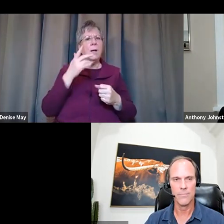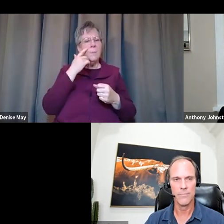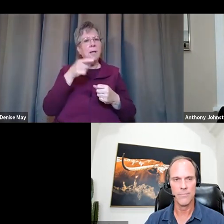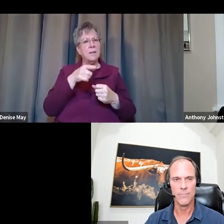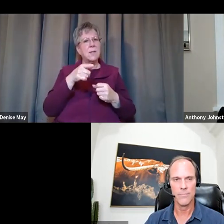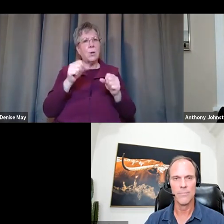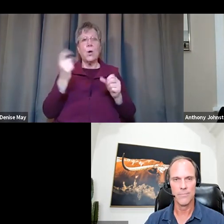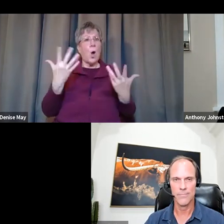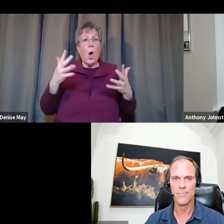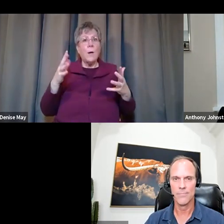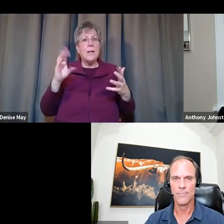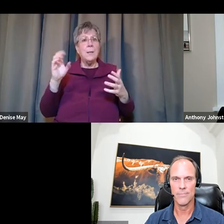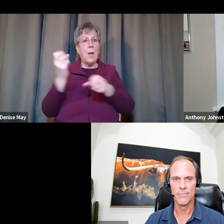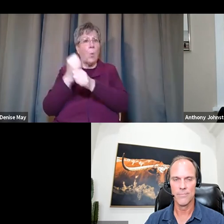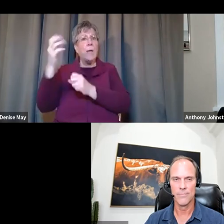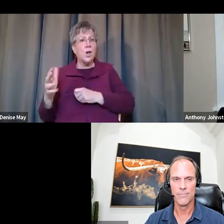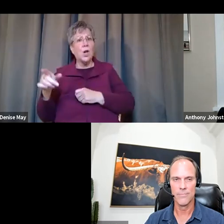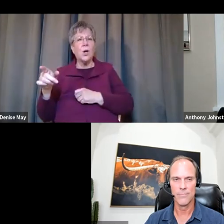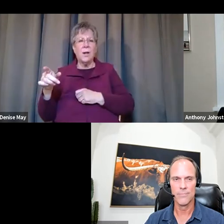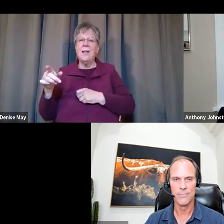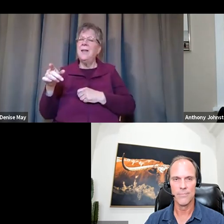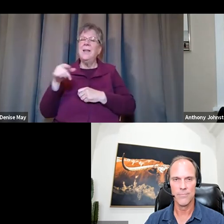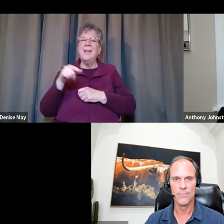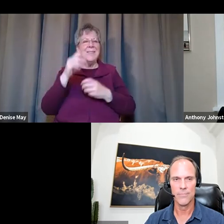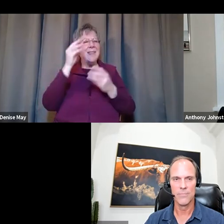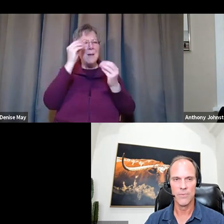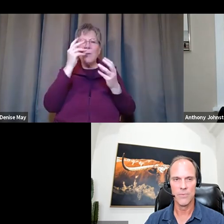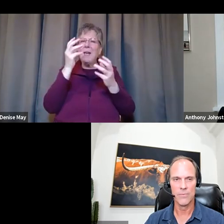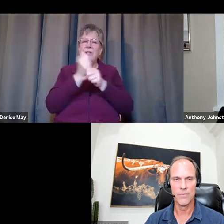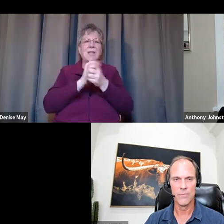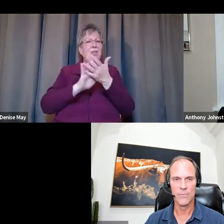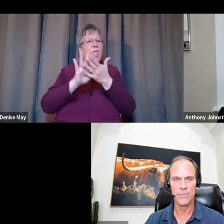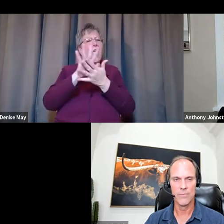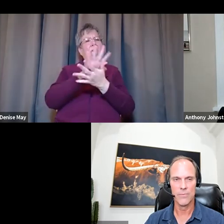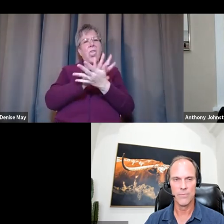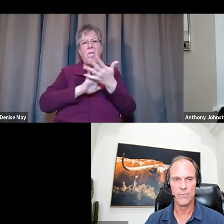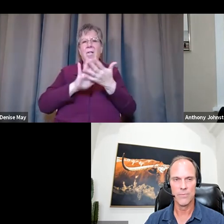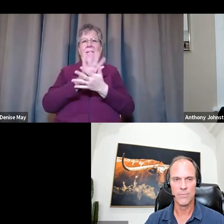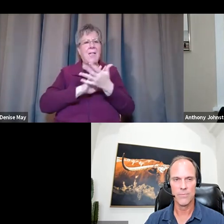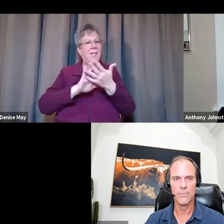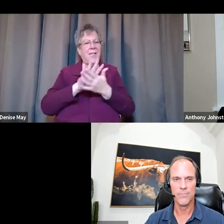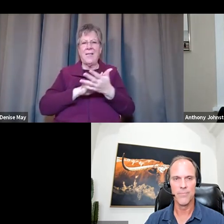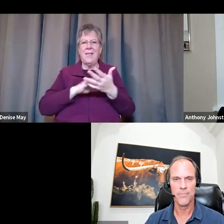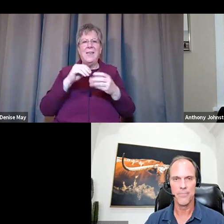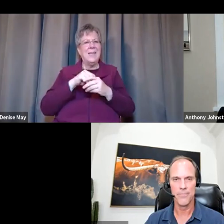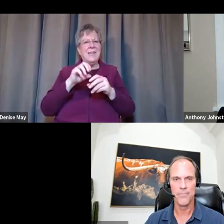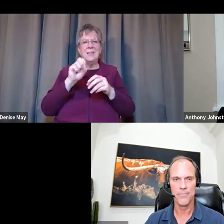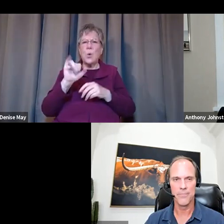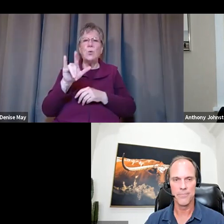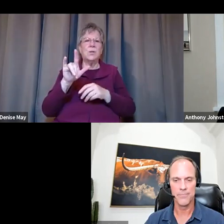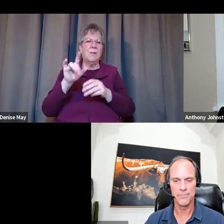be a winner. And I mean, it just gets mixed up and mired in a whole bunch of little partisan social